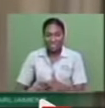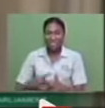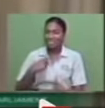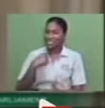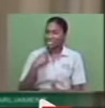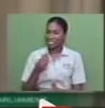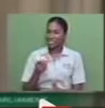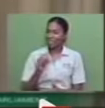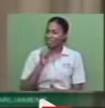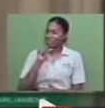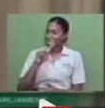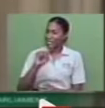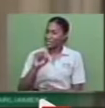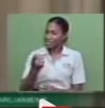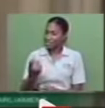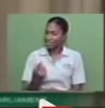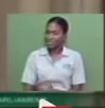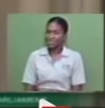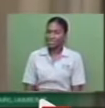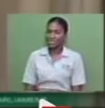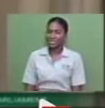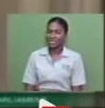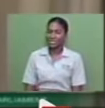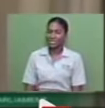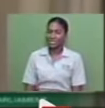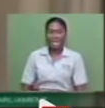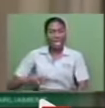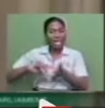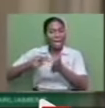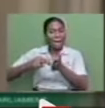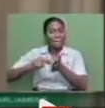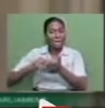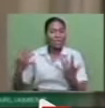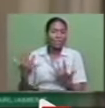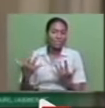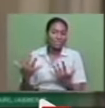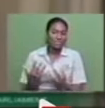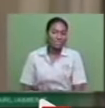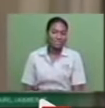2016. In other words,